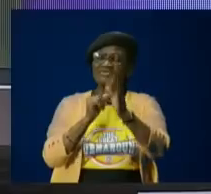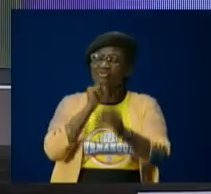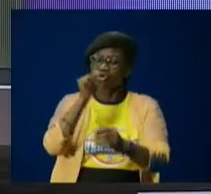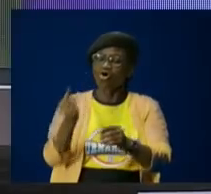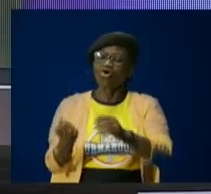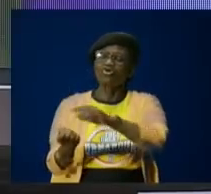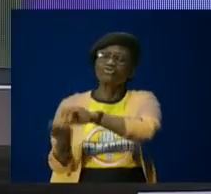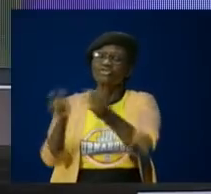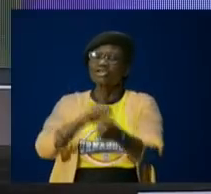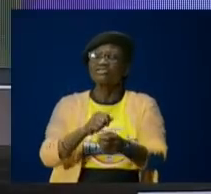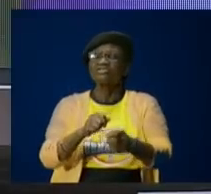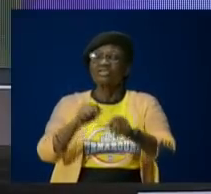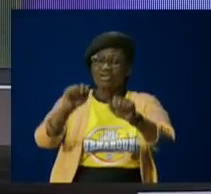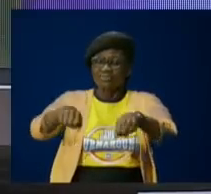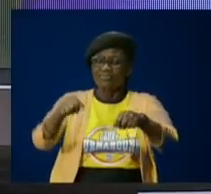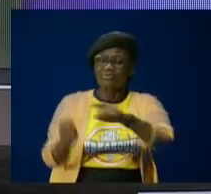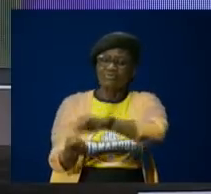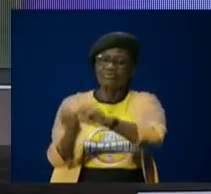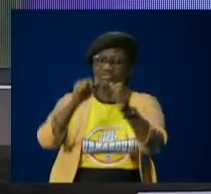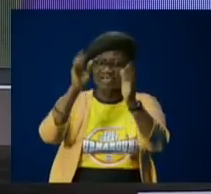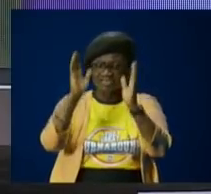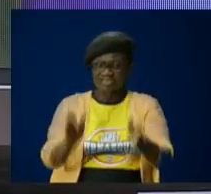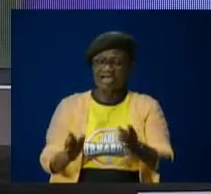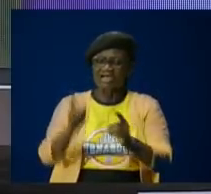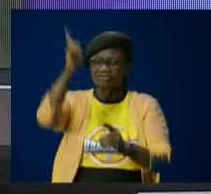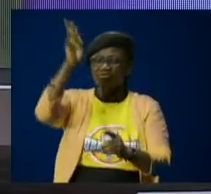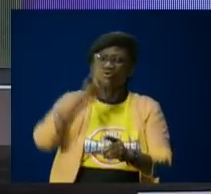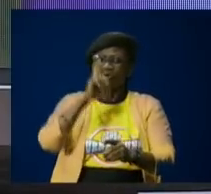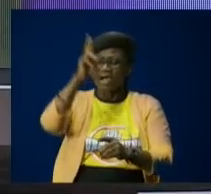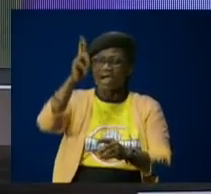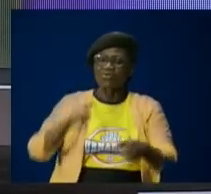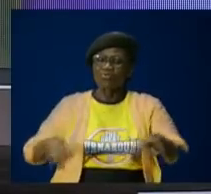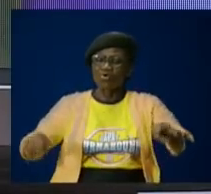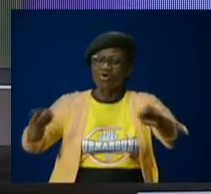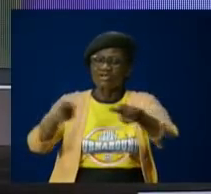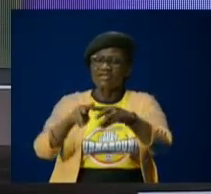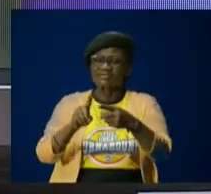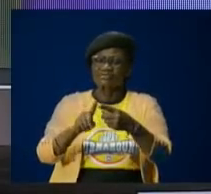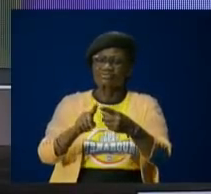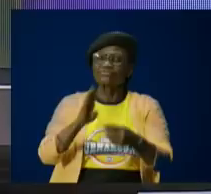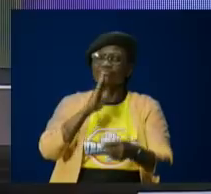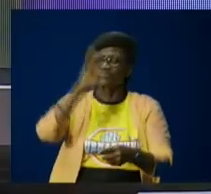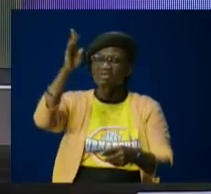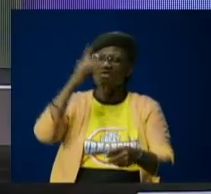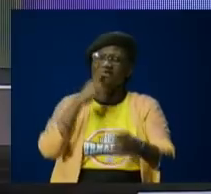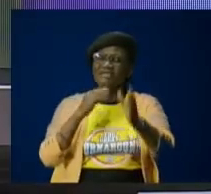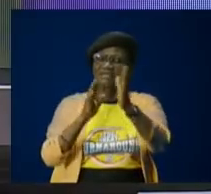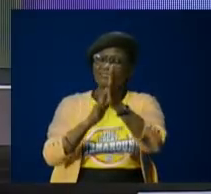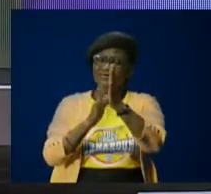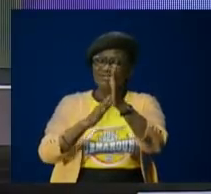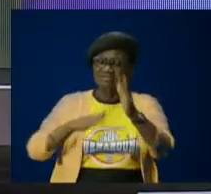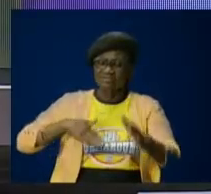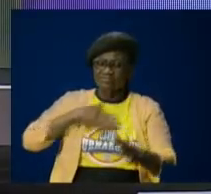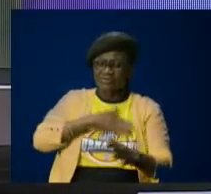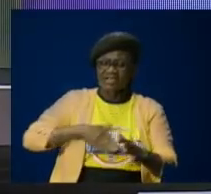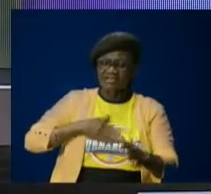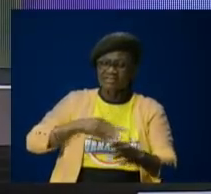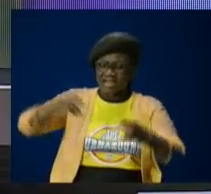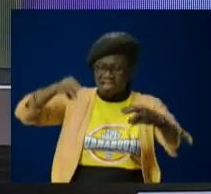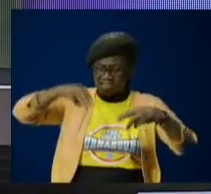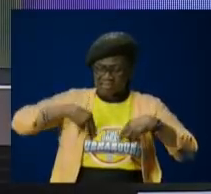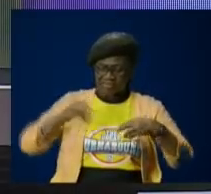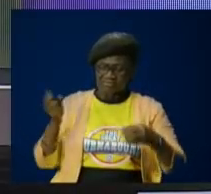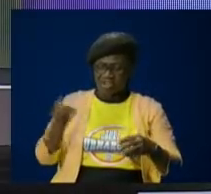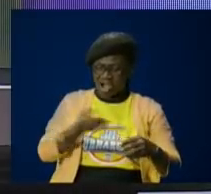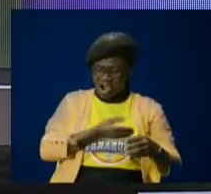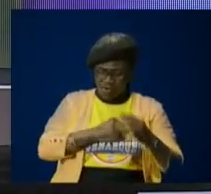Unchangeable Changer, you are worthy to be praised. Please accept our worship in